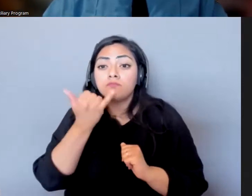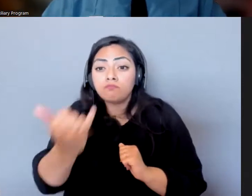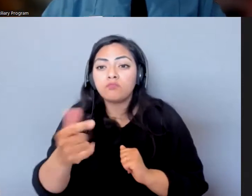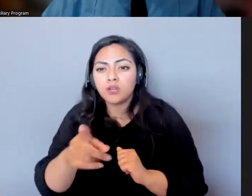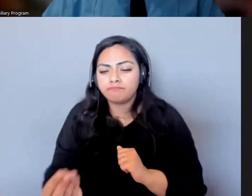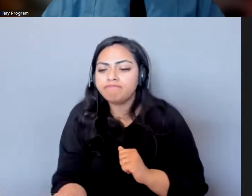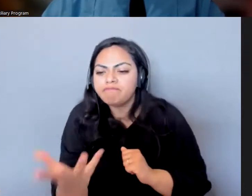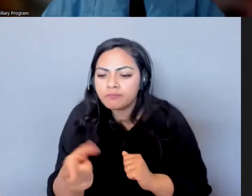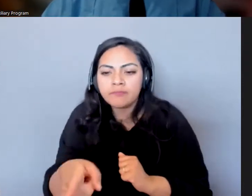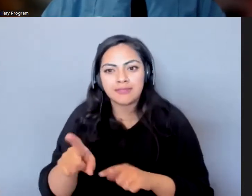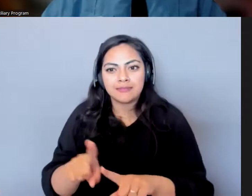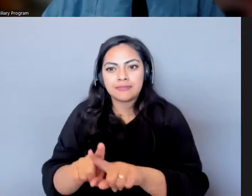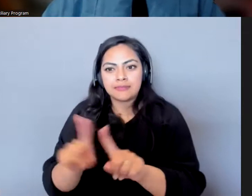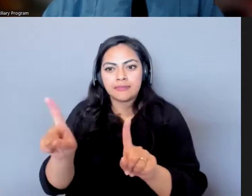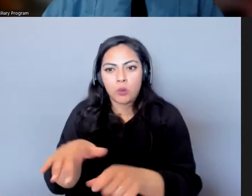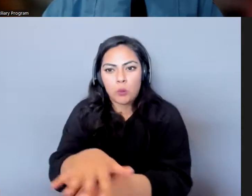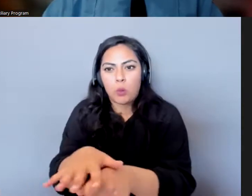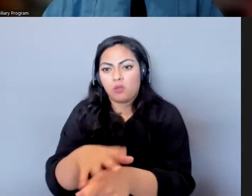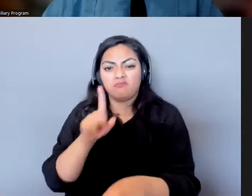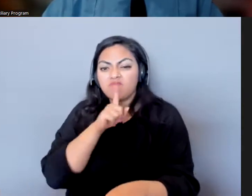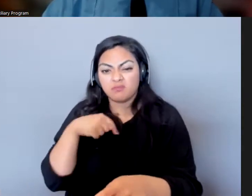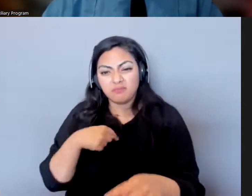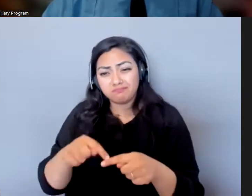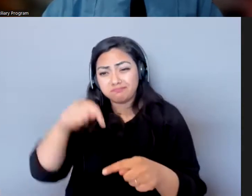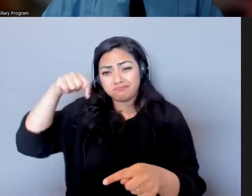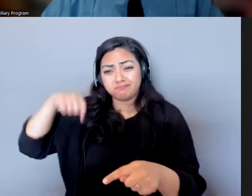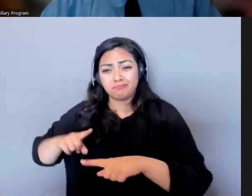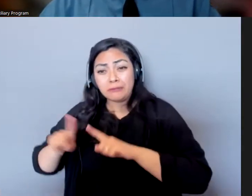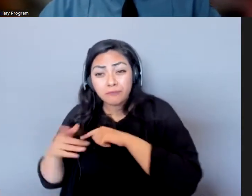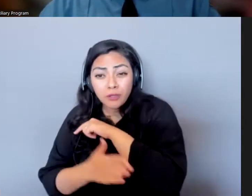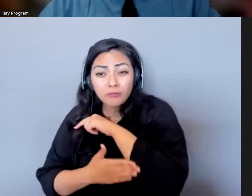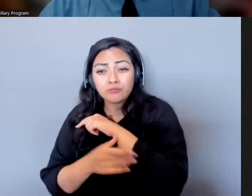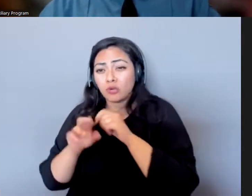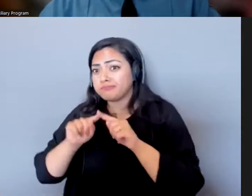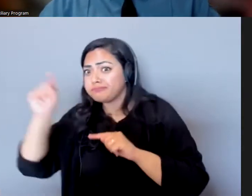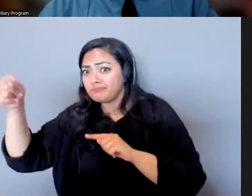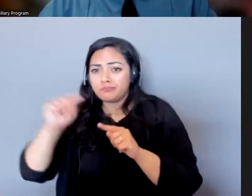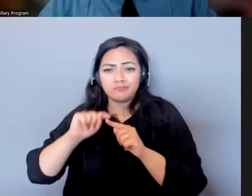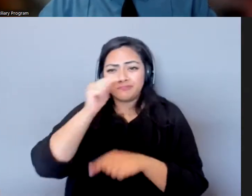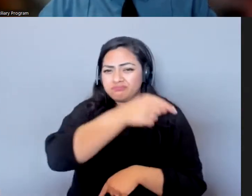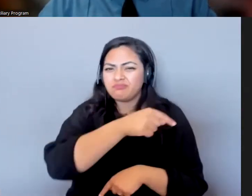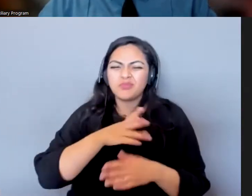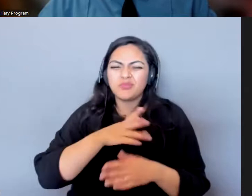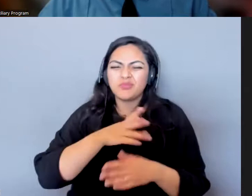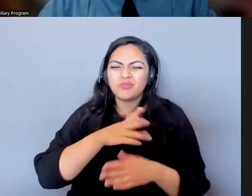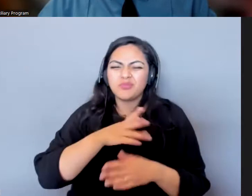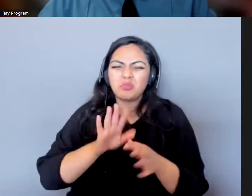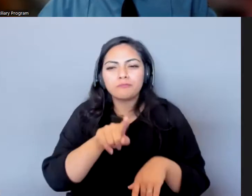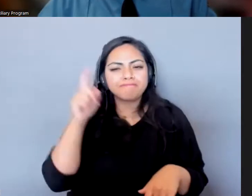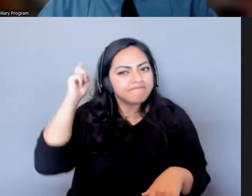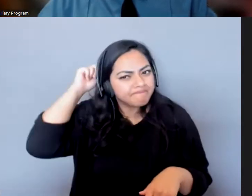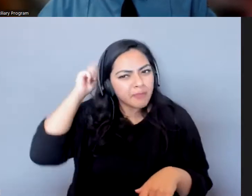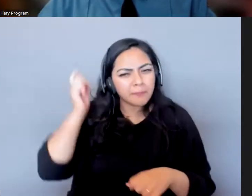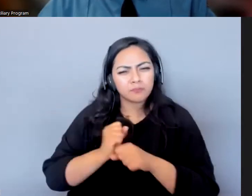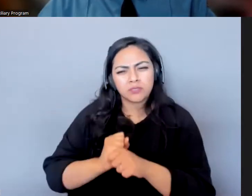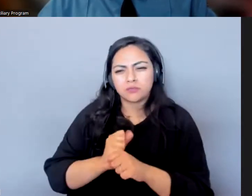but that's why, you have to protect yourself at all costs on these things. Mhm. Just look in